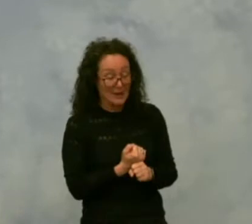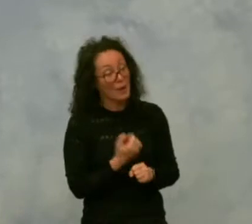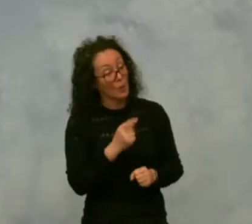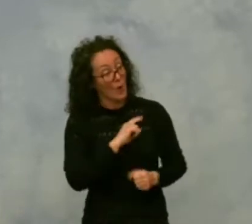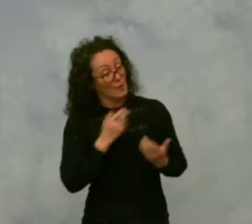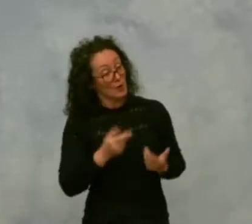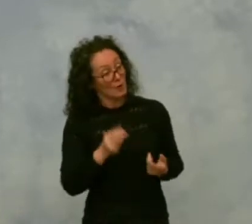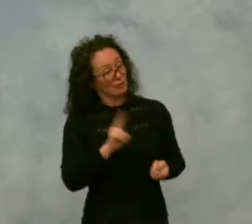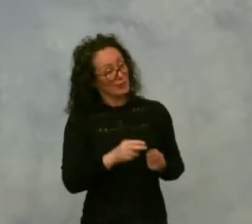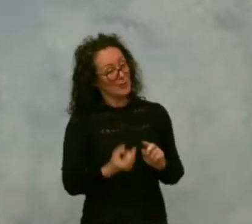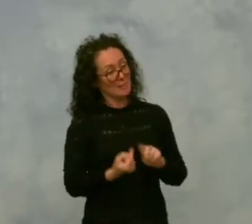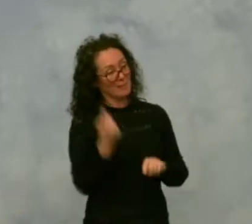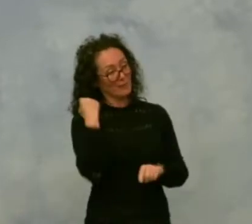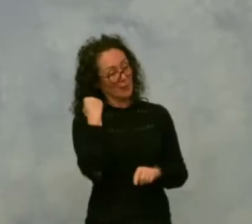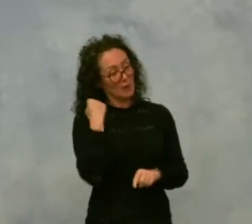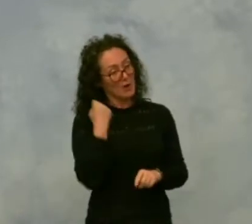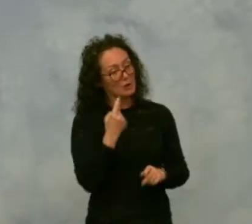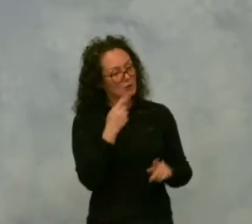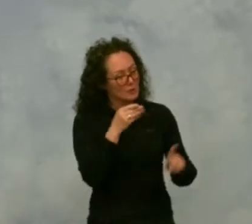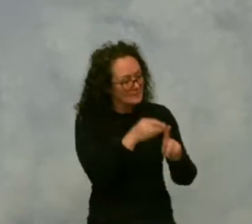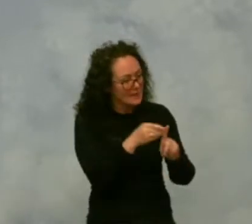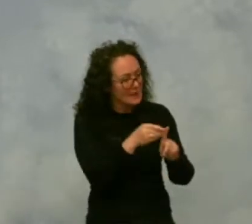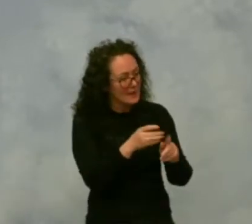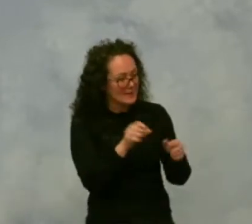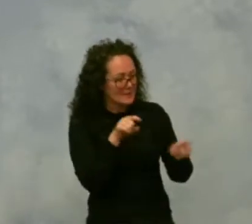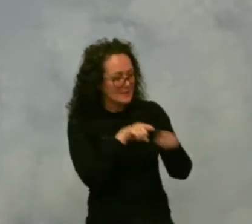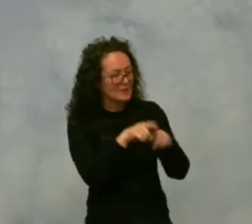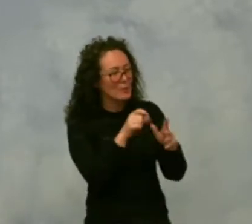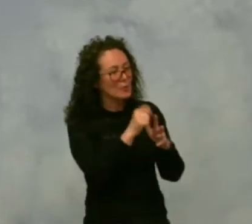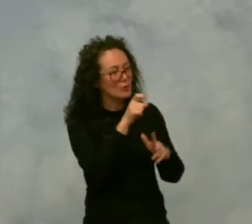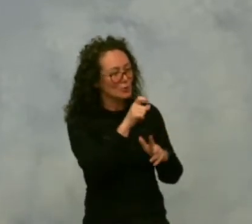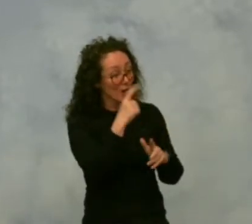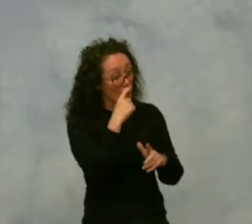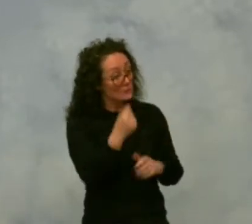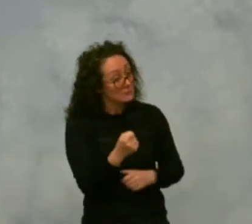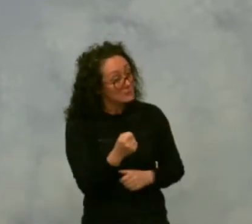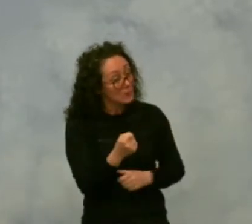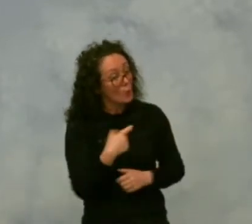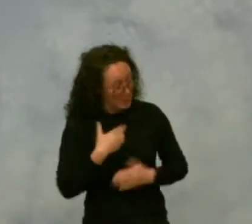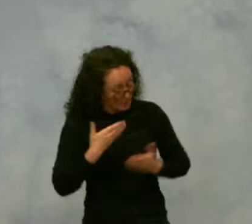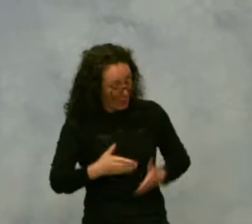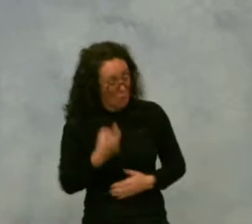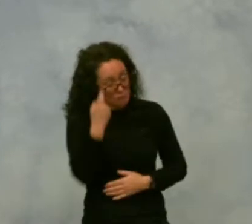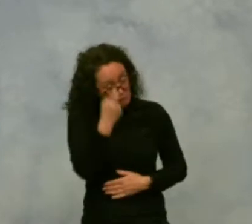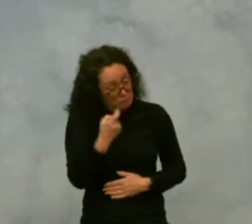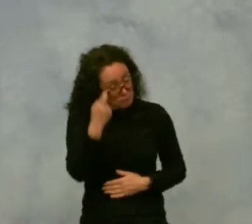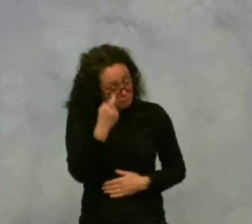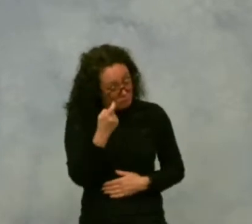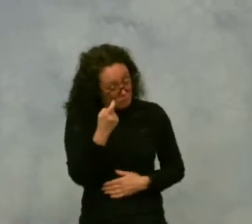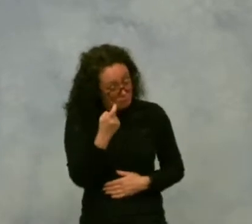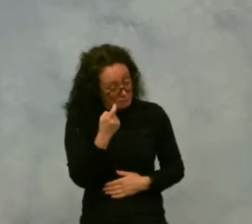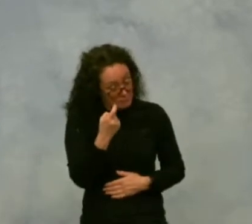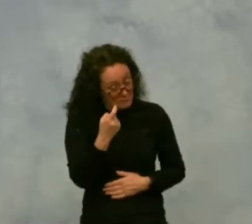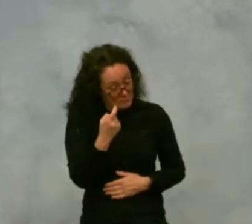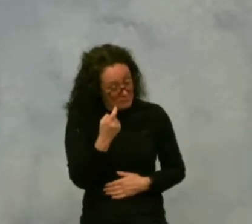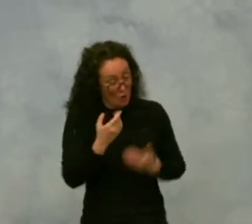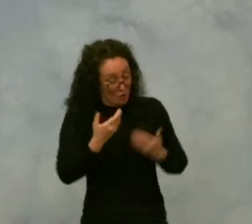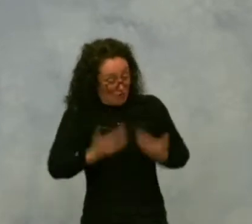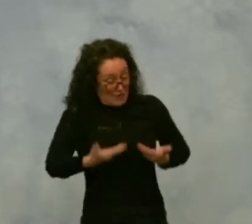because you can target to local postcodes, etc., as well as having a wider one. So it is something that's under consideration, not imminently at this time,